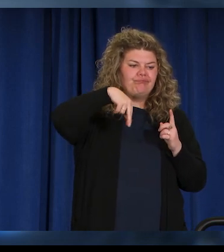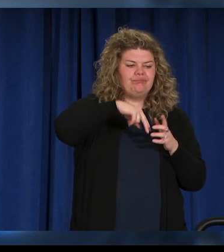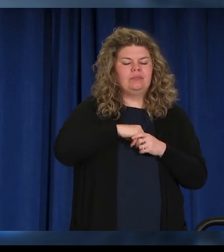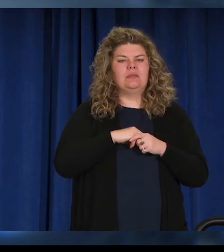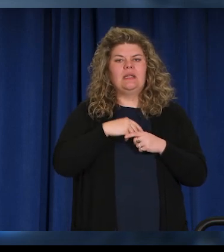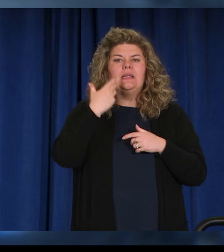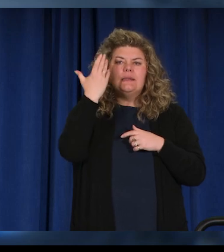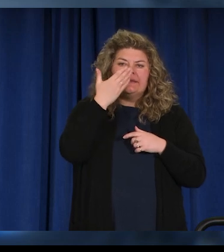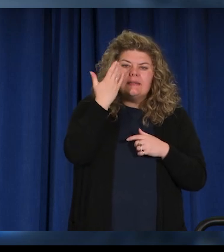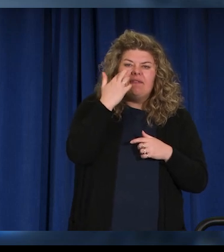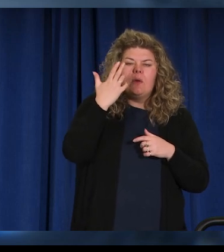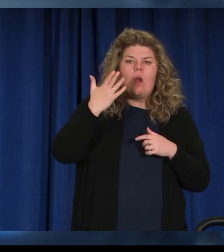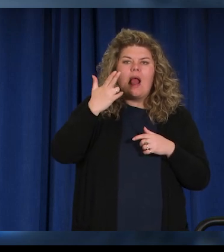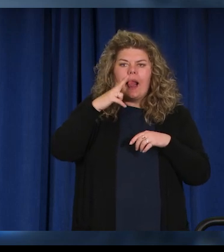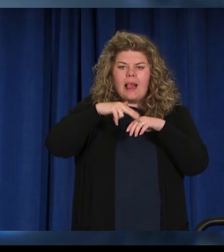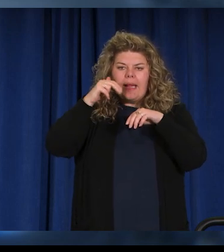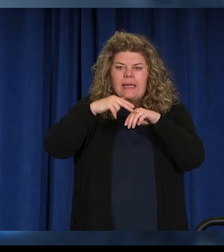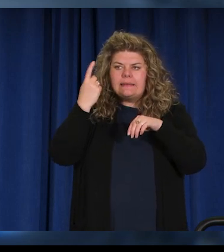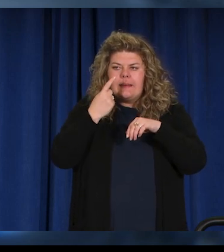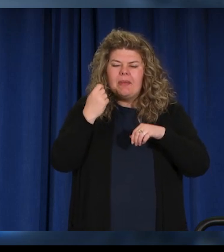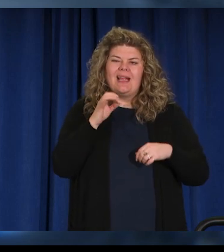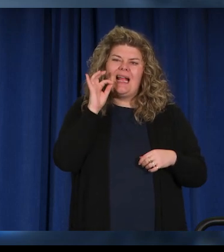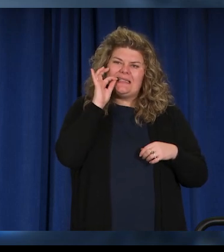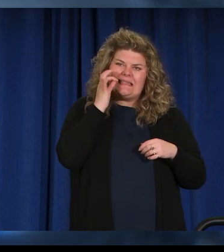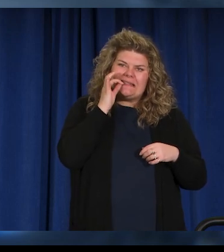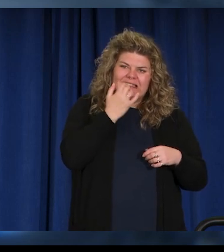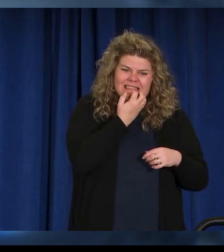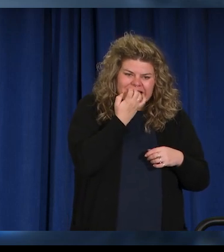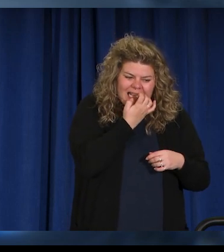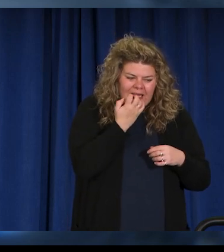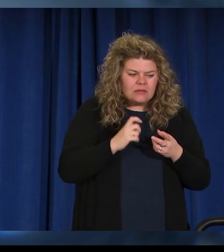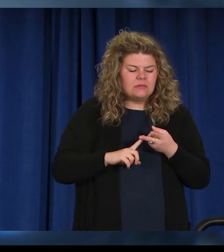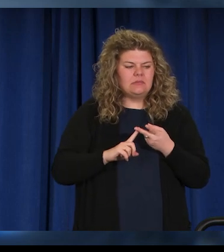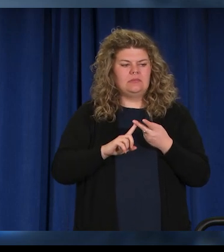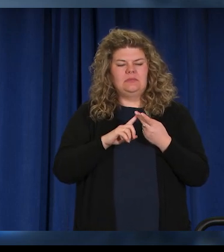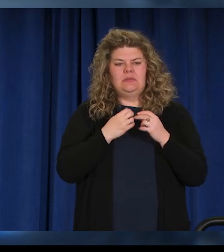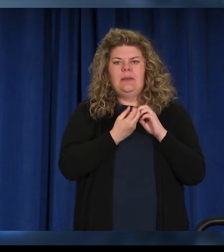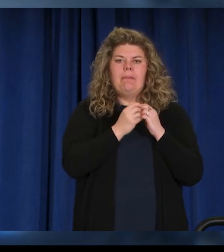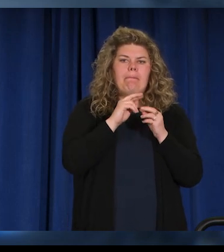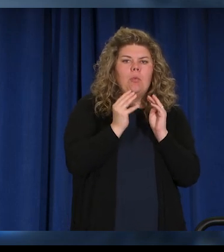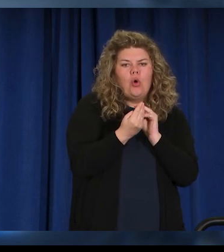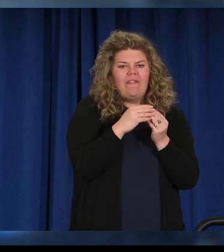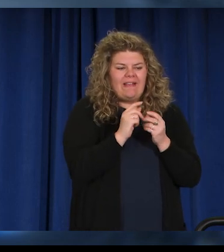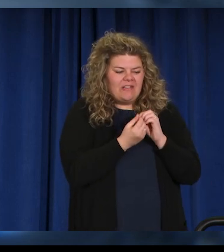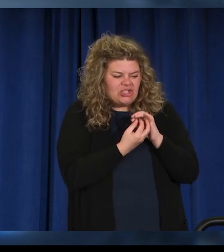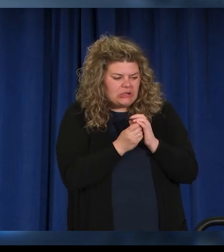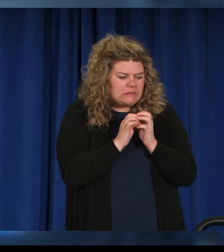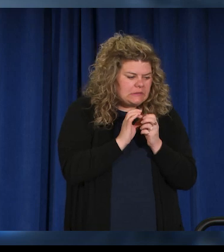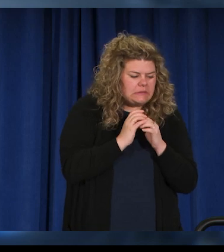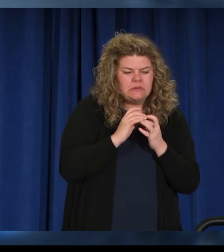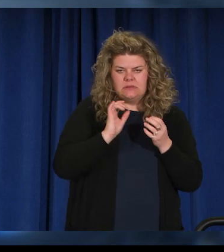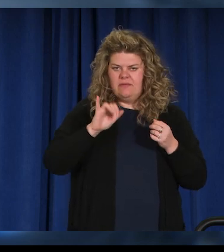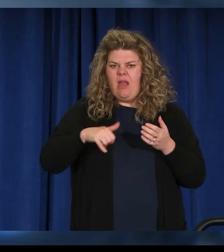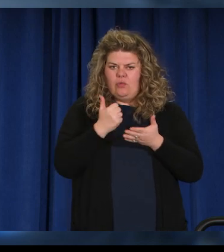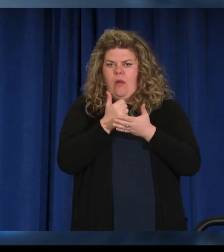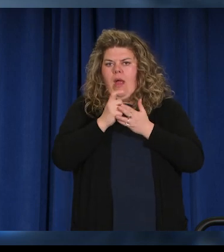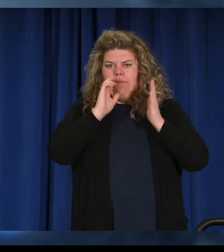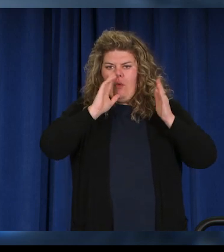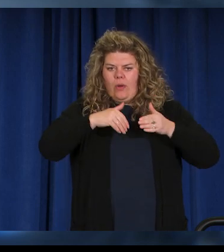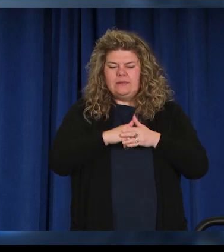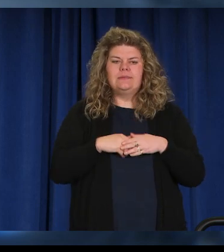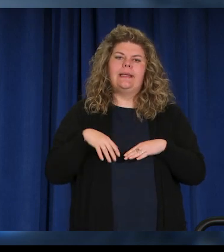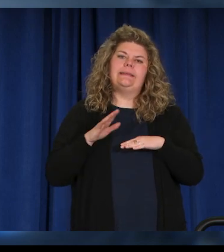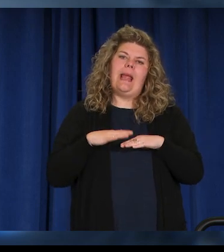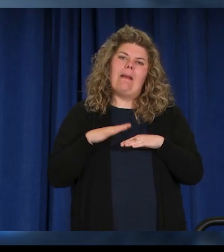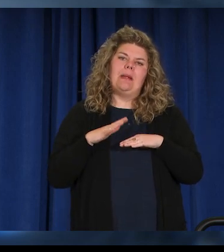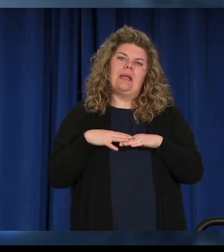sniffing or licking objects, nail biting, fidgeting in general, so moving in different ways to help us focus.